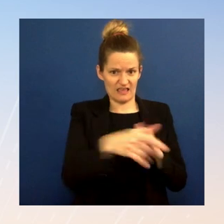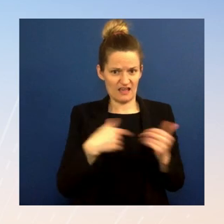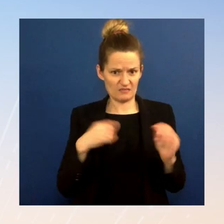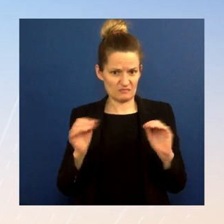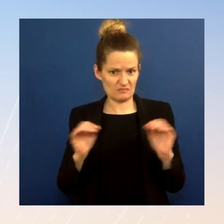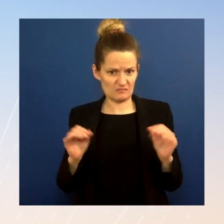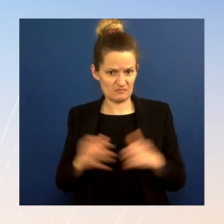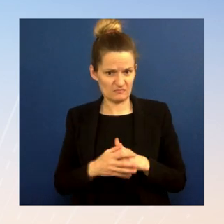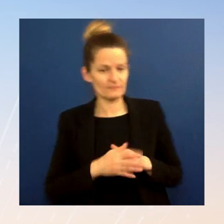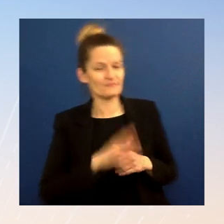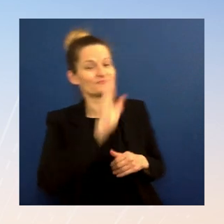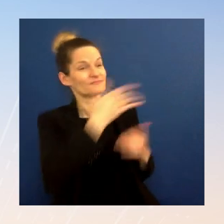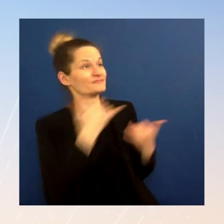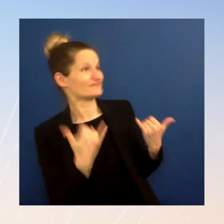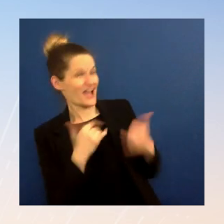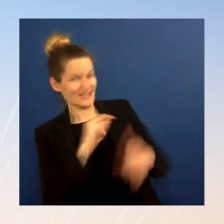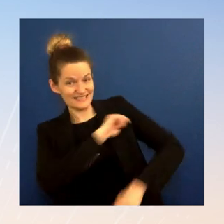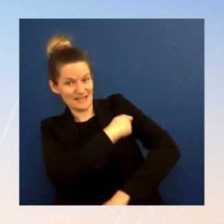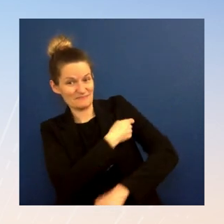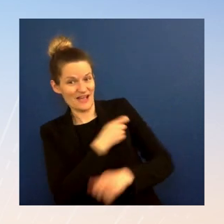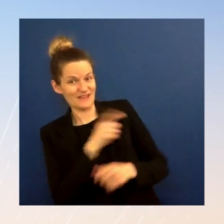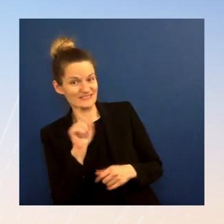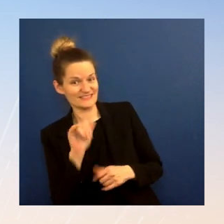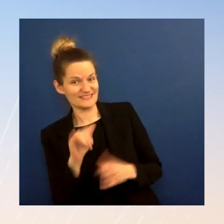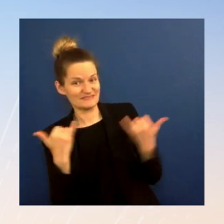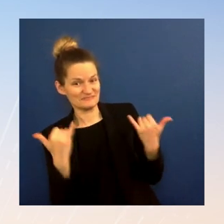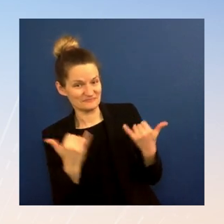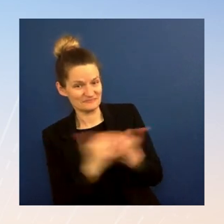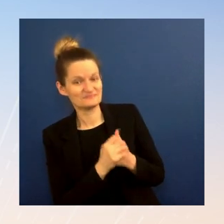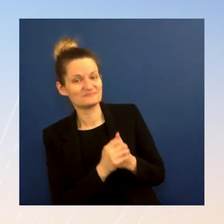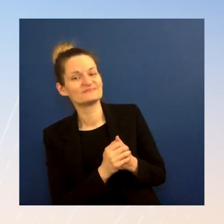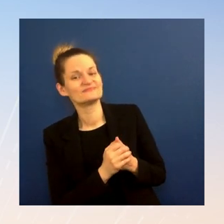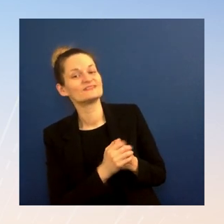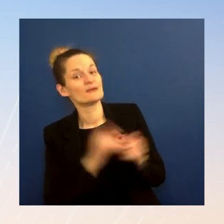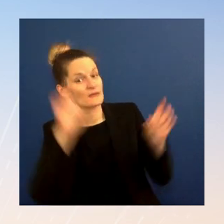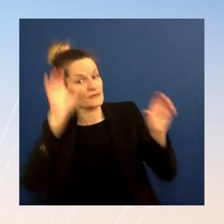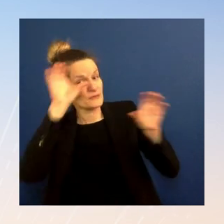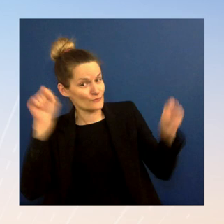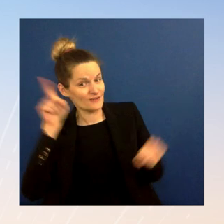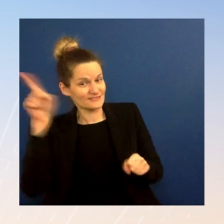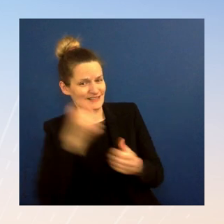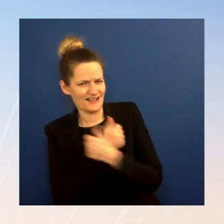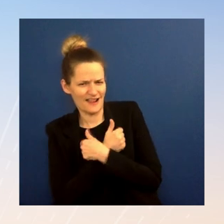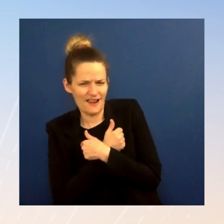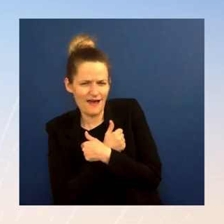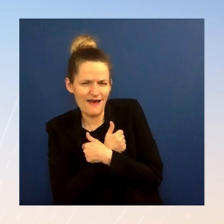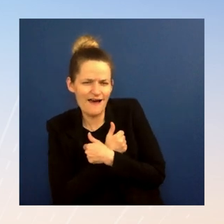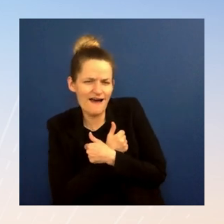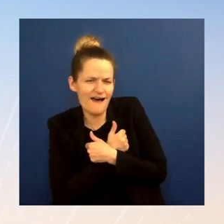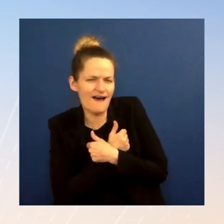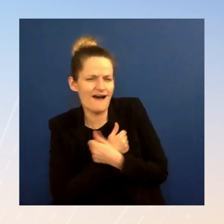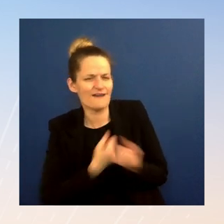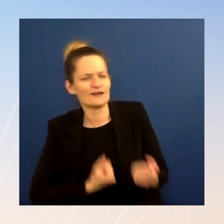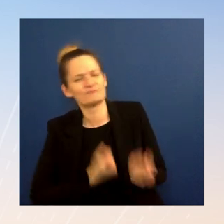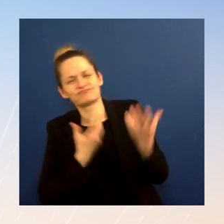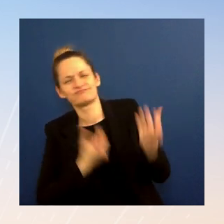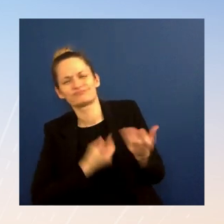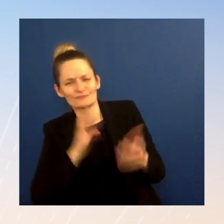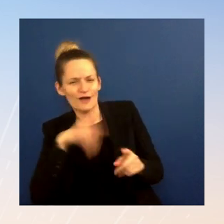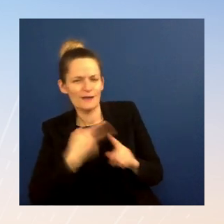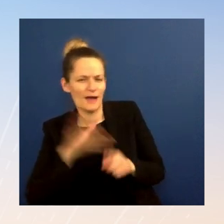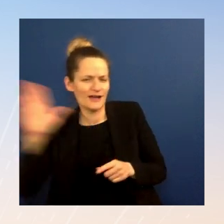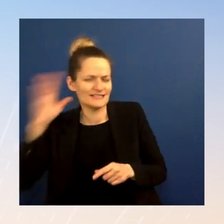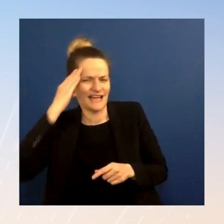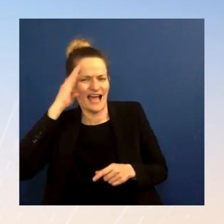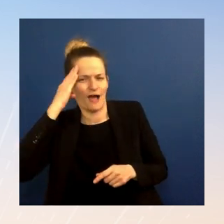president very much likes to share his pride of his Irish heritage, but also the fact he that does. So many ceremonies. More Irish than Irish. Is that what he said? Irish Americans